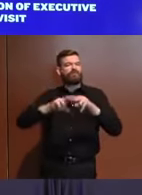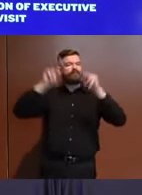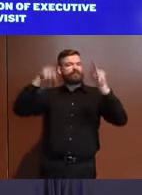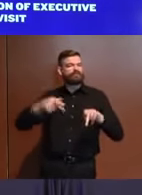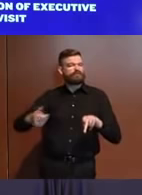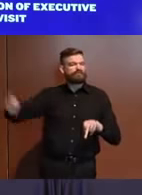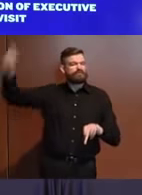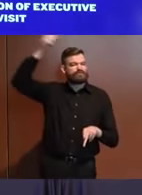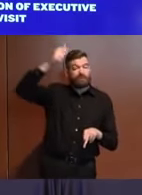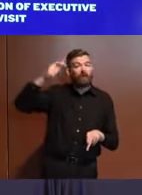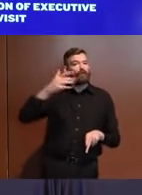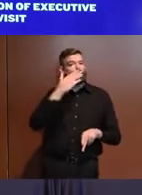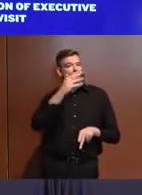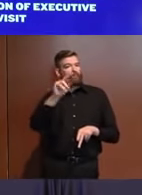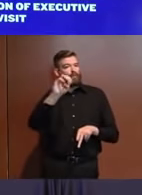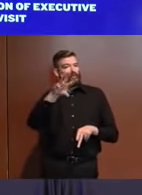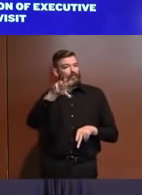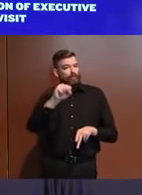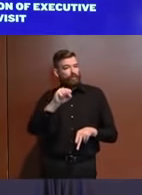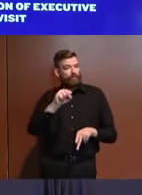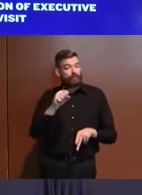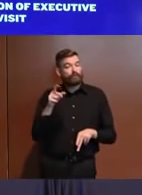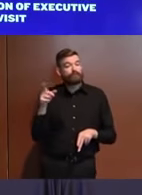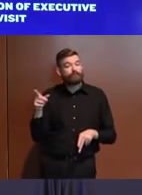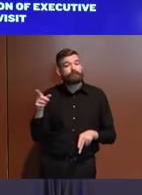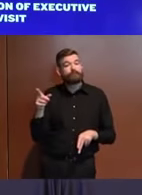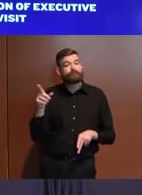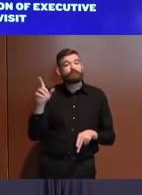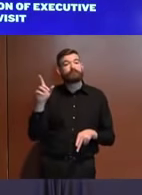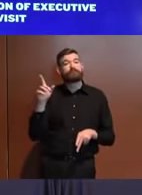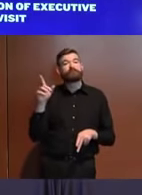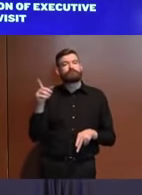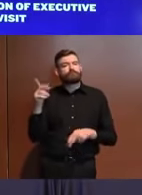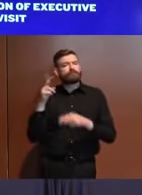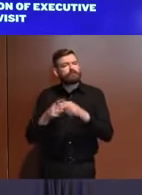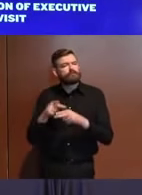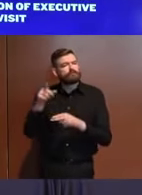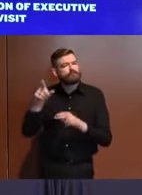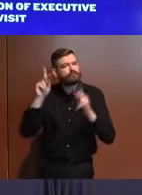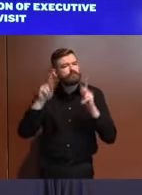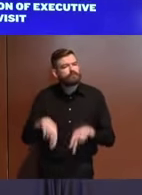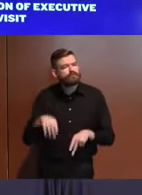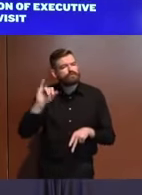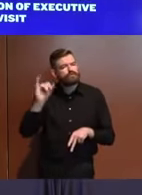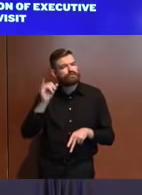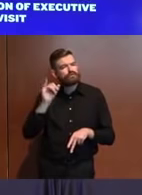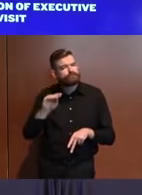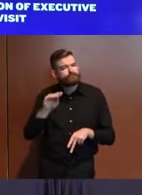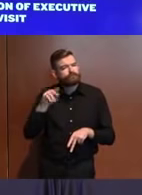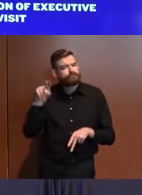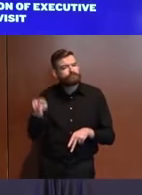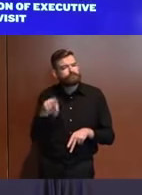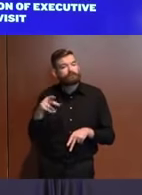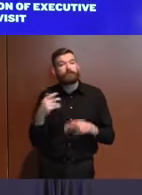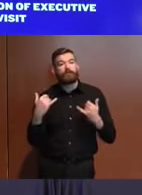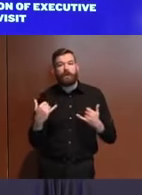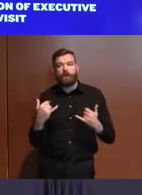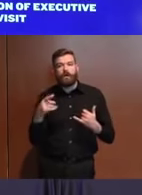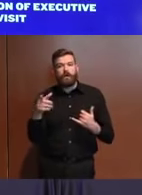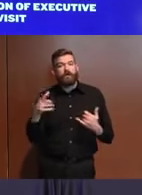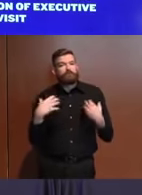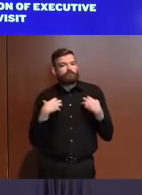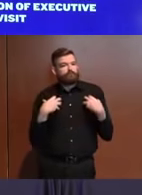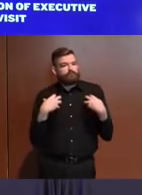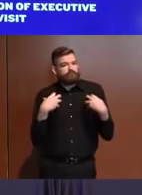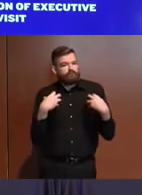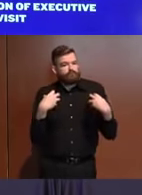that his colleague, who we mentioned a couple of weeks ago, I think 2 weeks ago today, Jim Pruden, is on the road to recovery. He's been off the ventilators